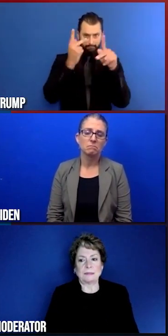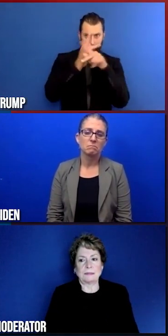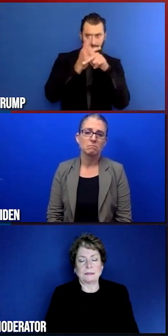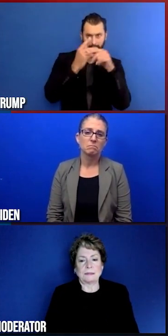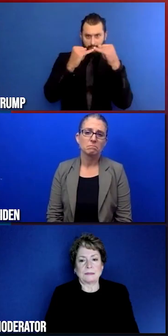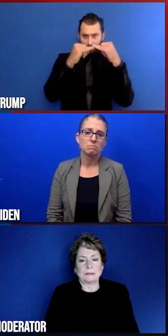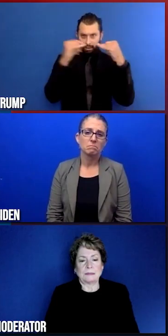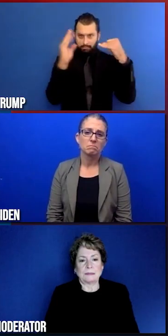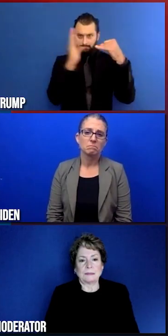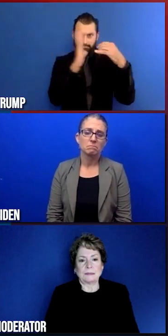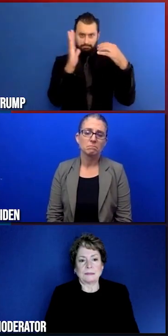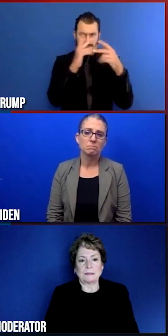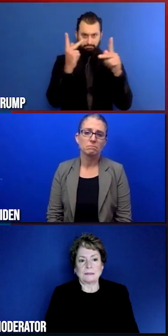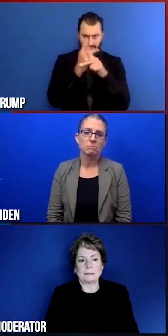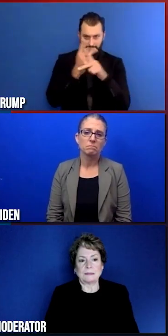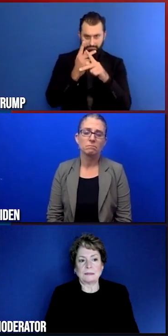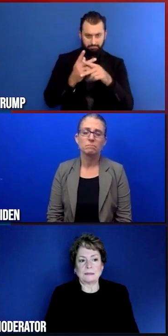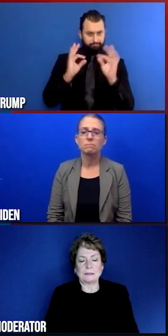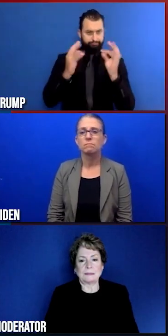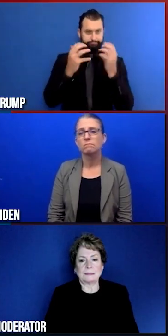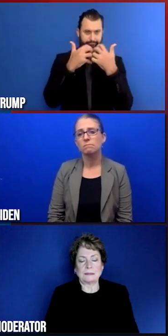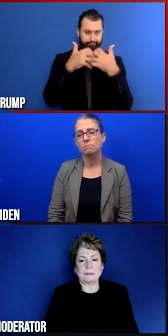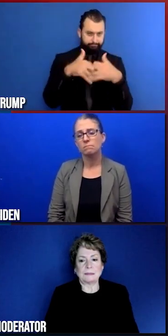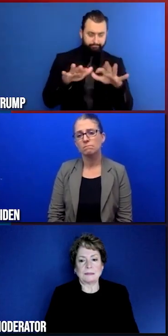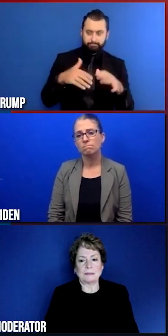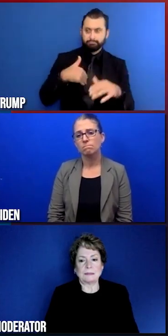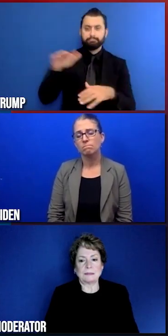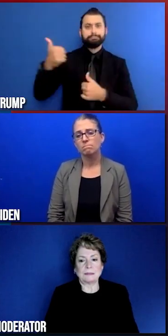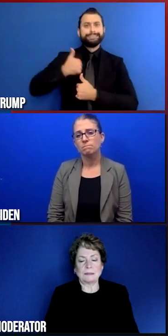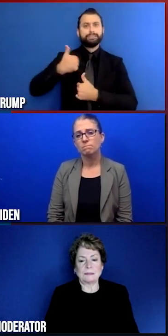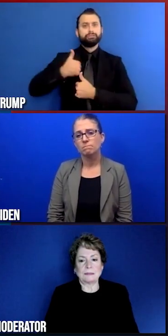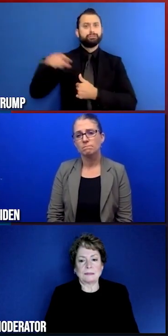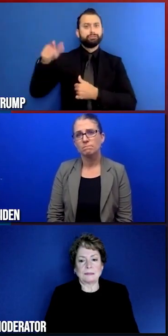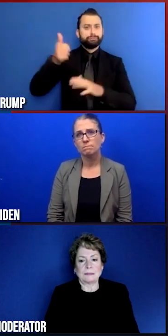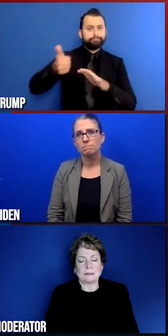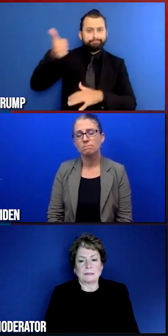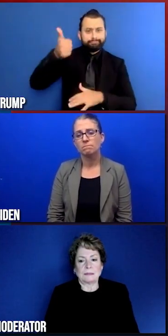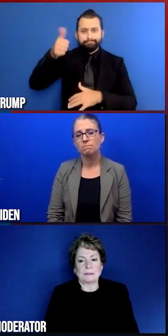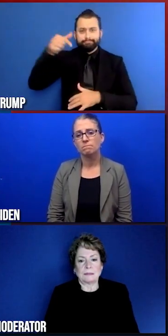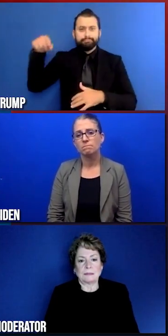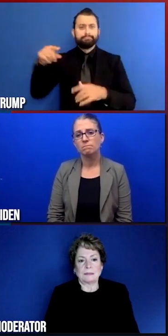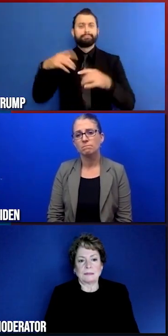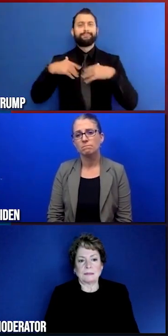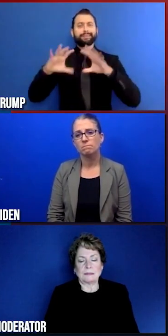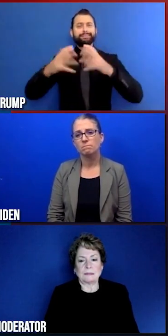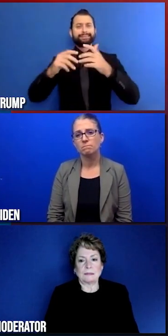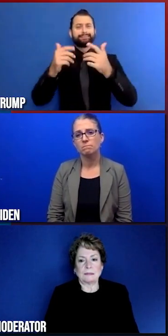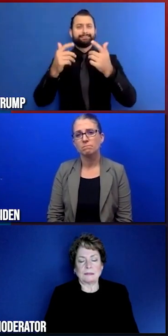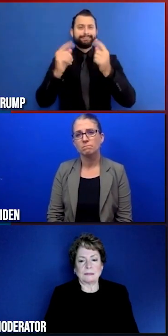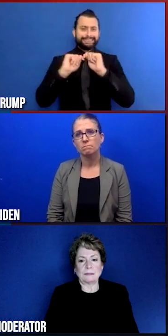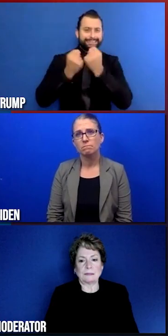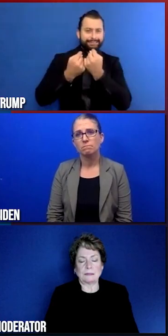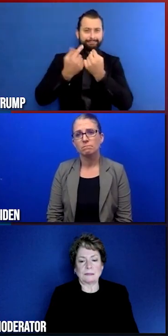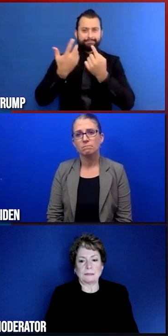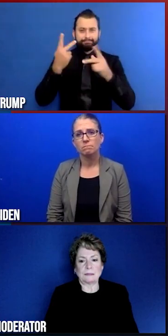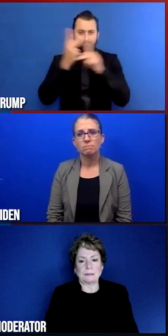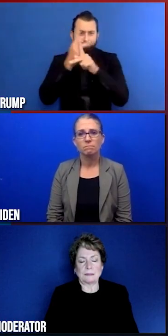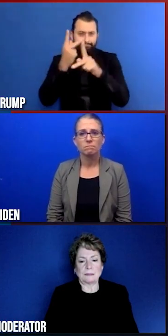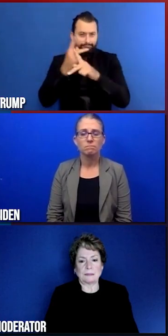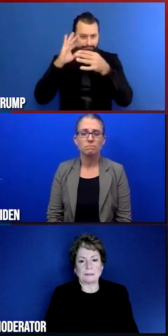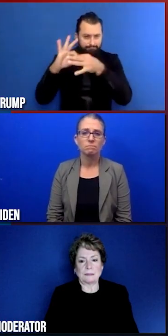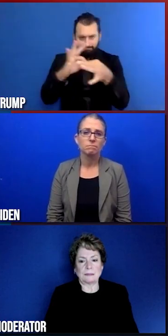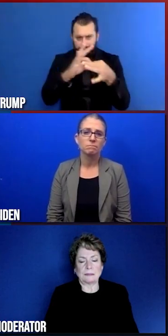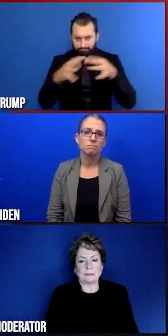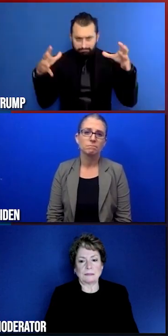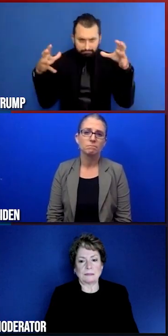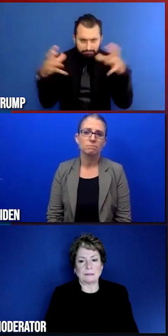is a very easy distribution for him. He's ready to go as soon as we have the vaccine. And we expect to have 100 million vials. As soon as we have